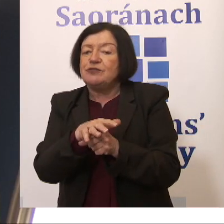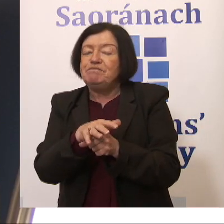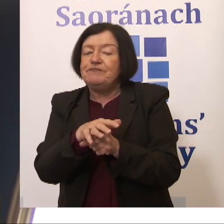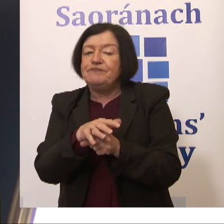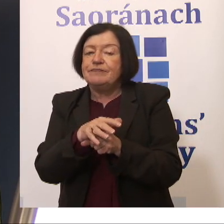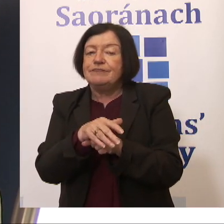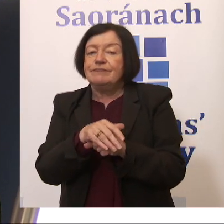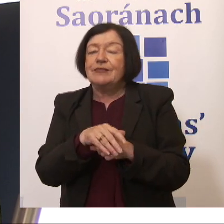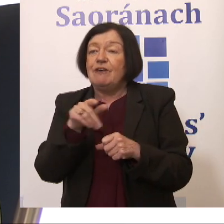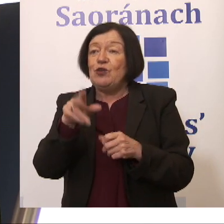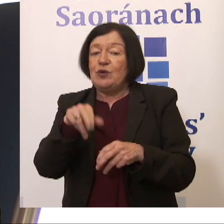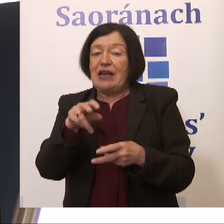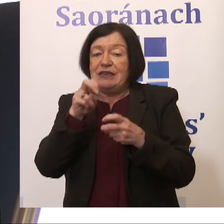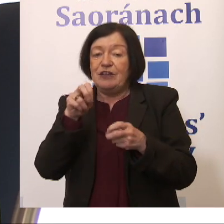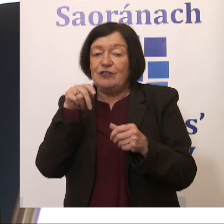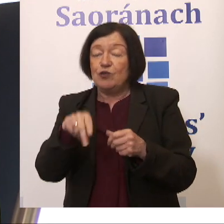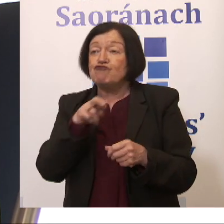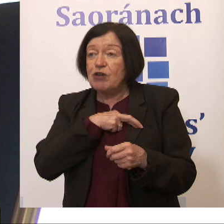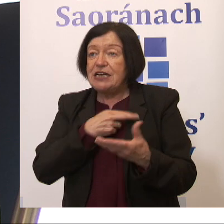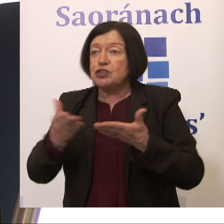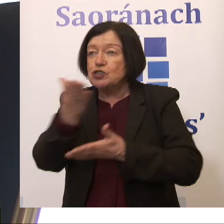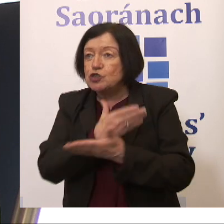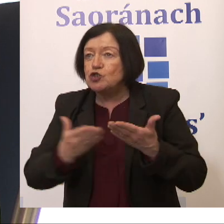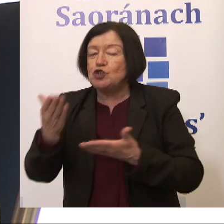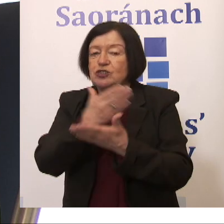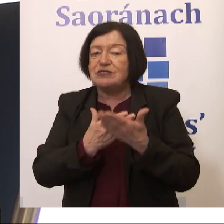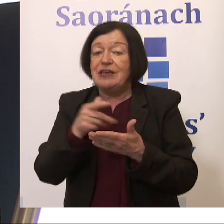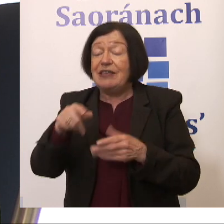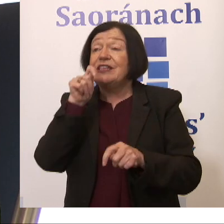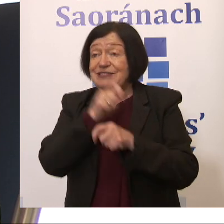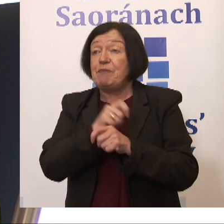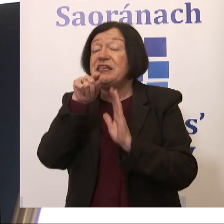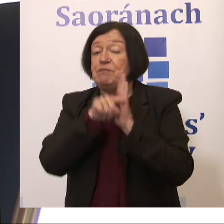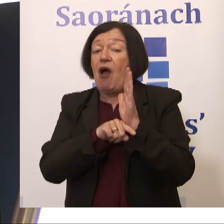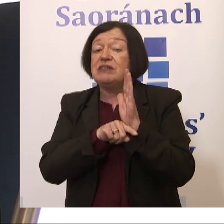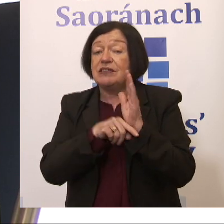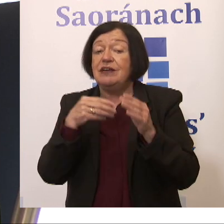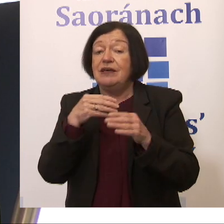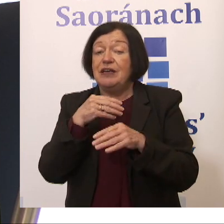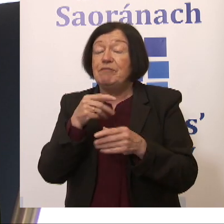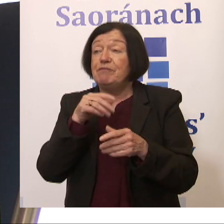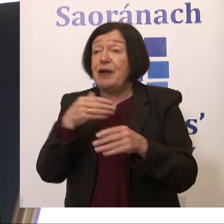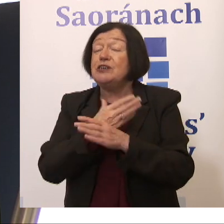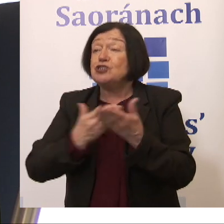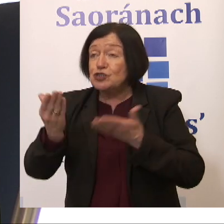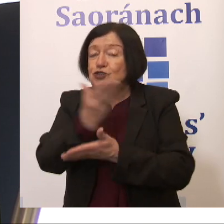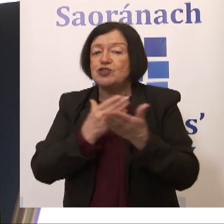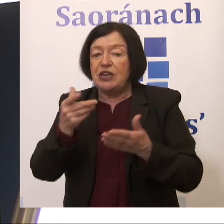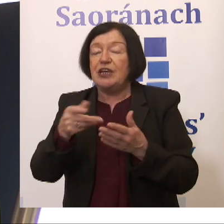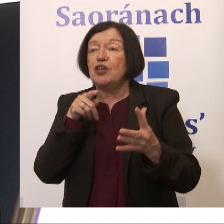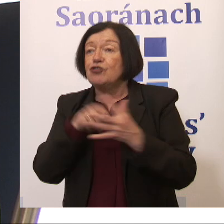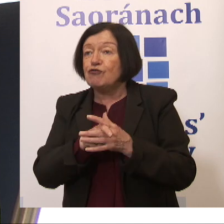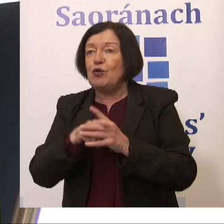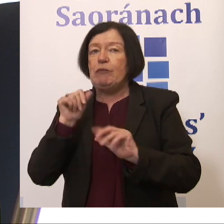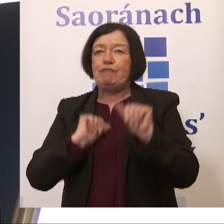if you can get those types of real discussions going on, that's the best policy gets made by doing that. And you overcome resistance,